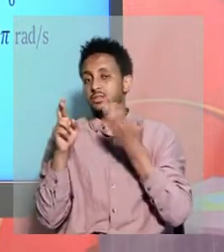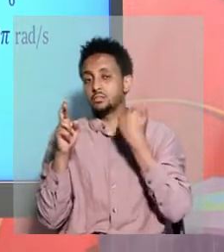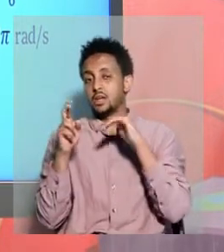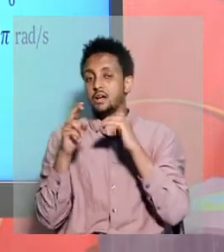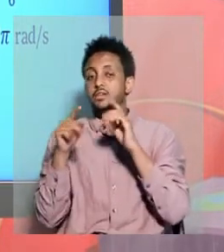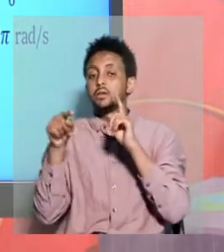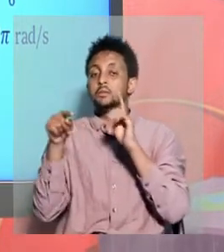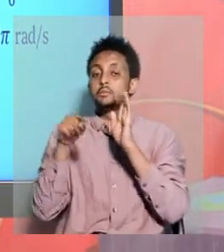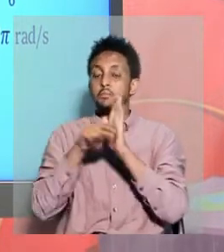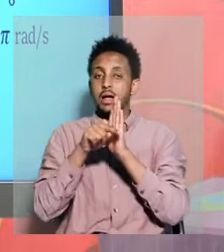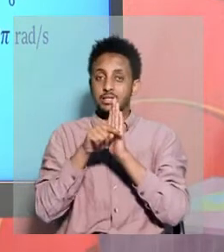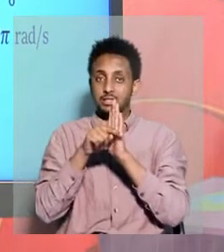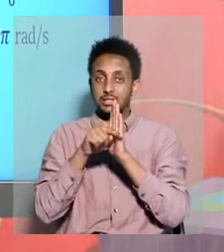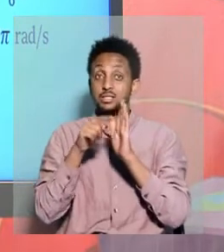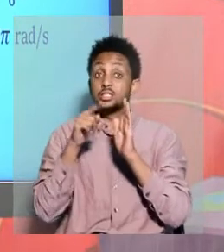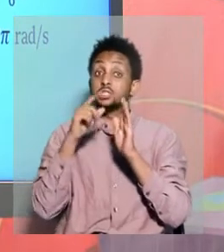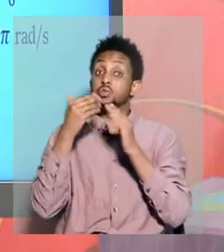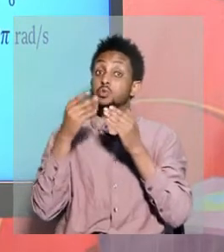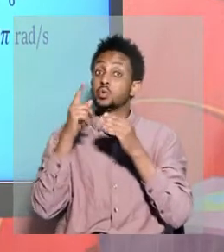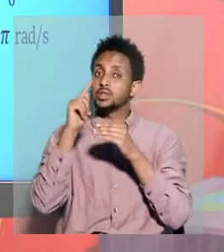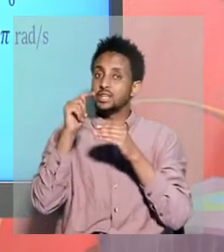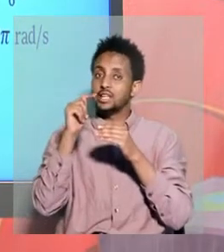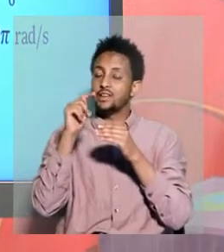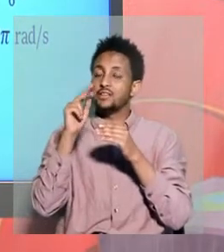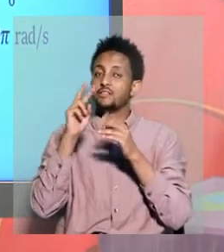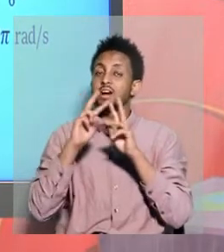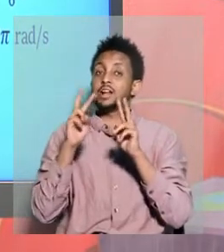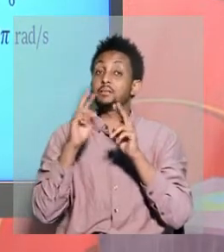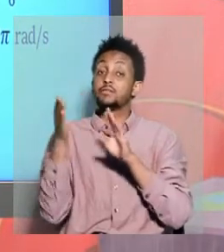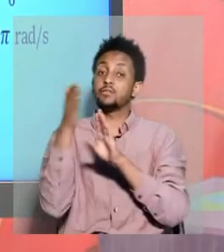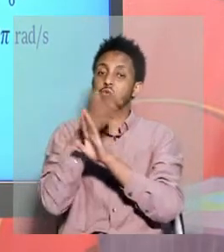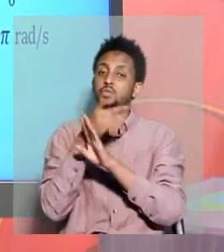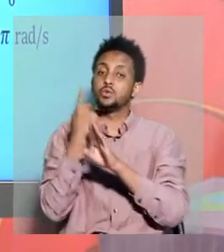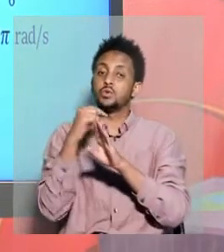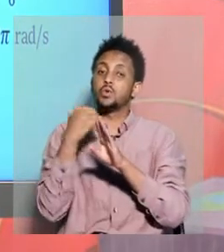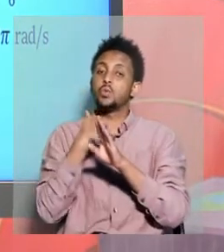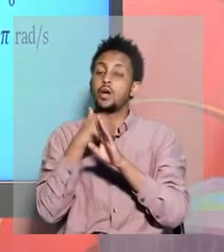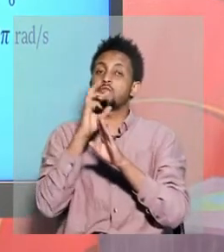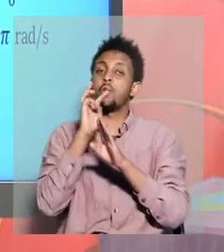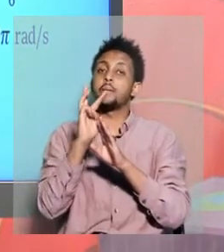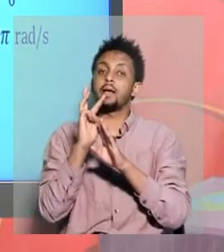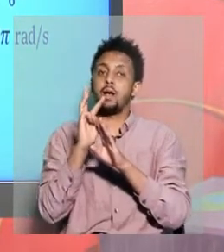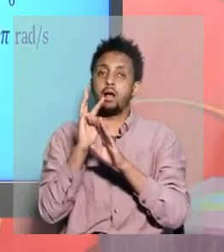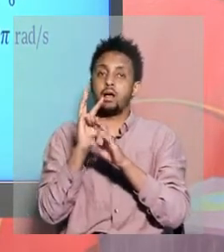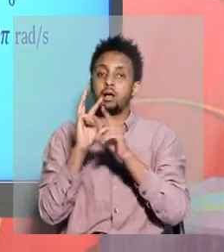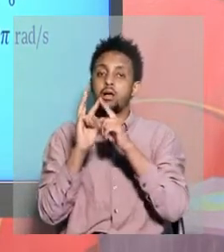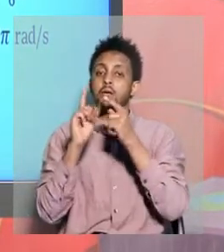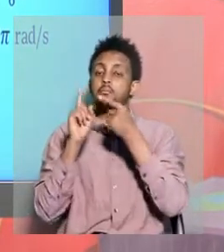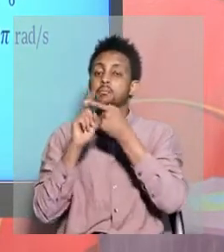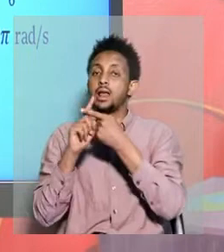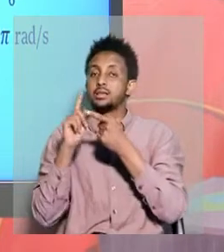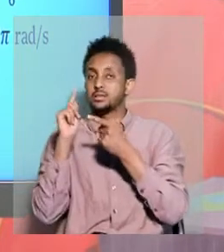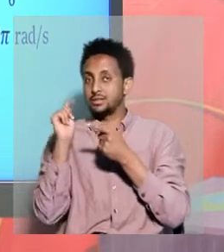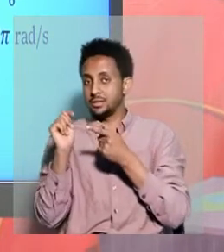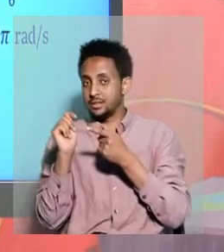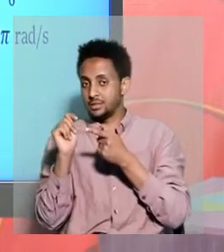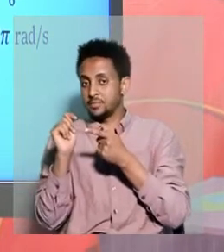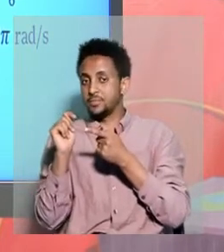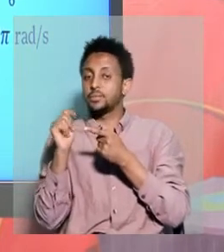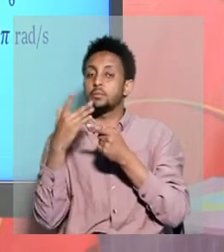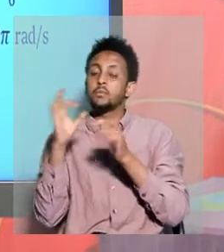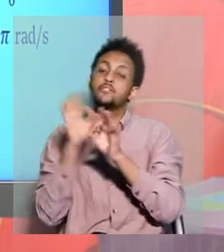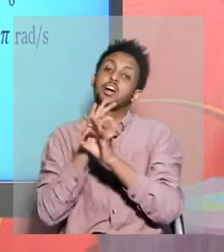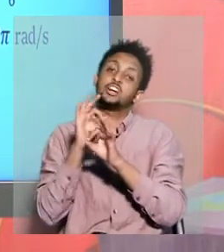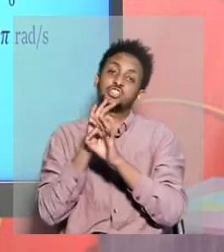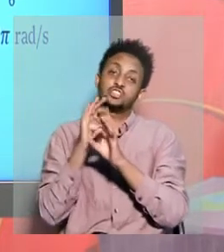have minus. Then here you have t variable. In front of t variable, you have omega plus, here you have a